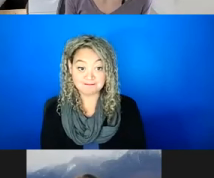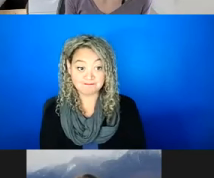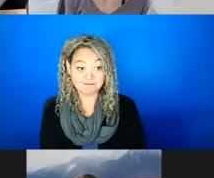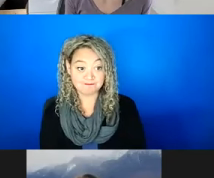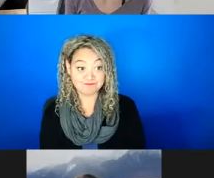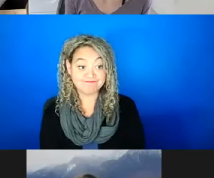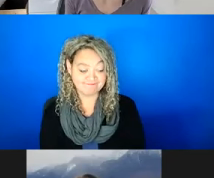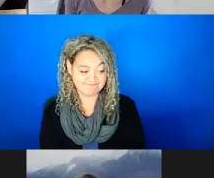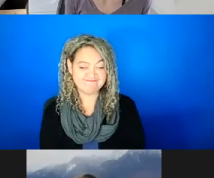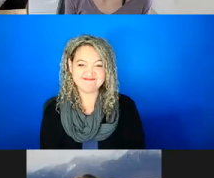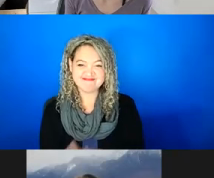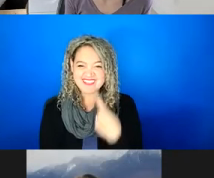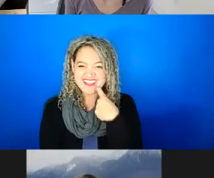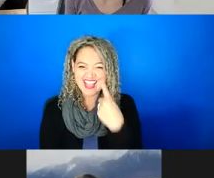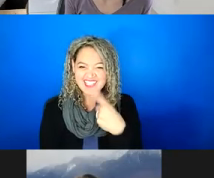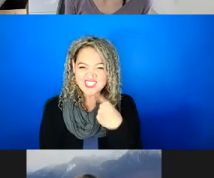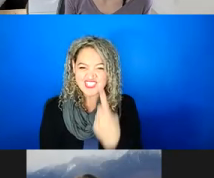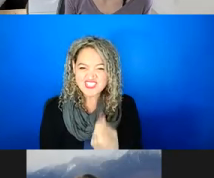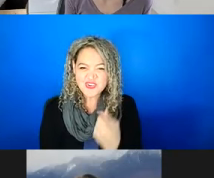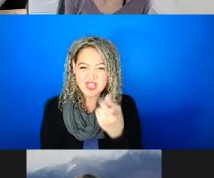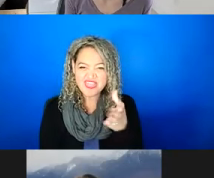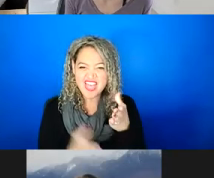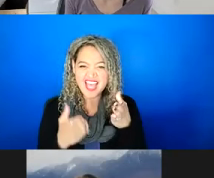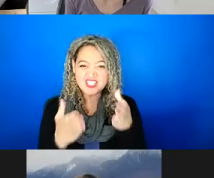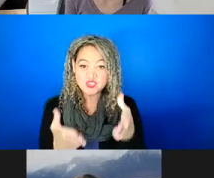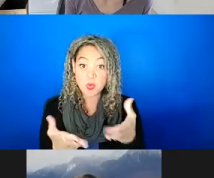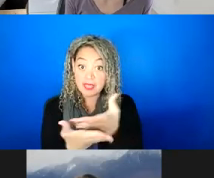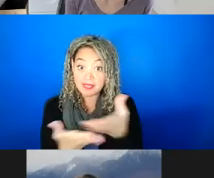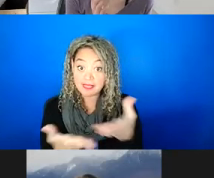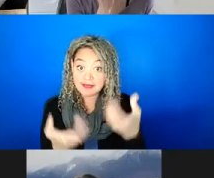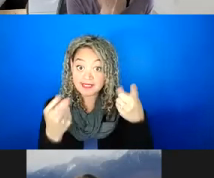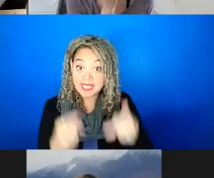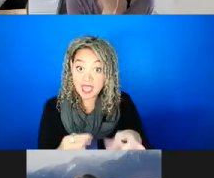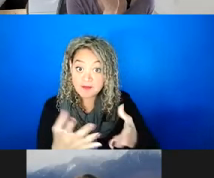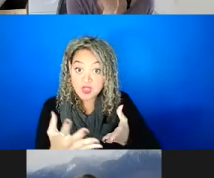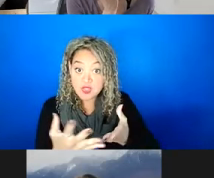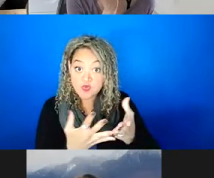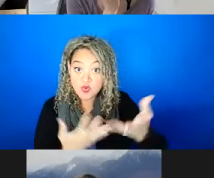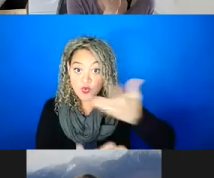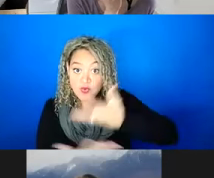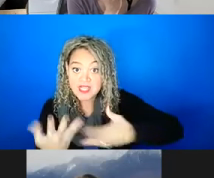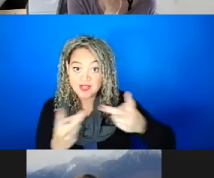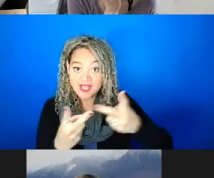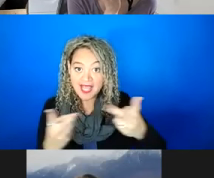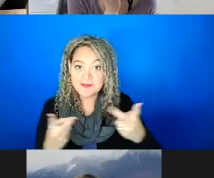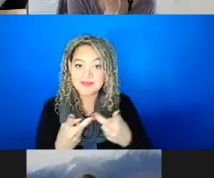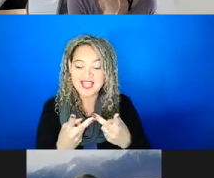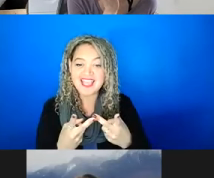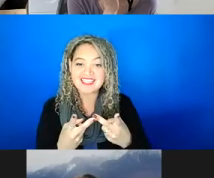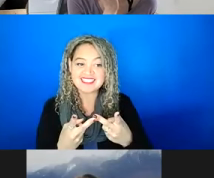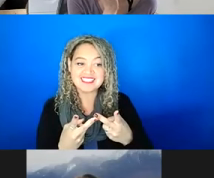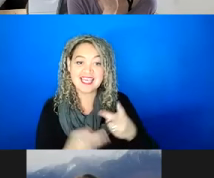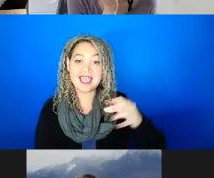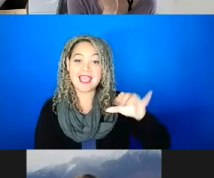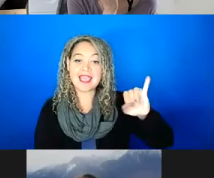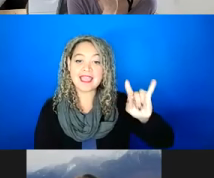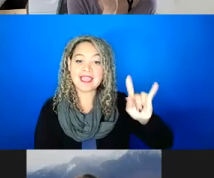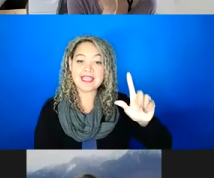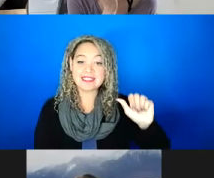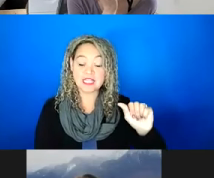Now, I just told you here's a way these things might occur through the interaction in a place like the insula between tasting